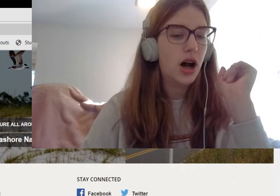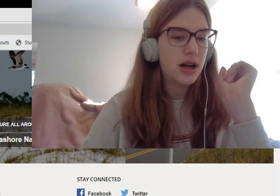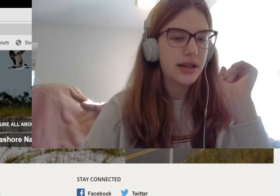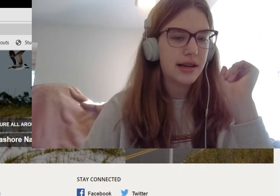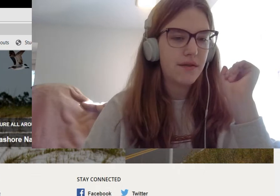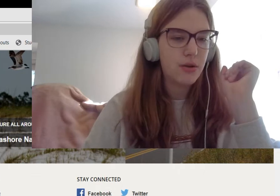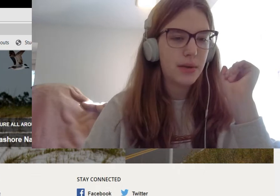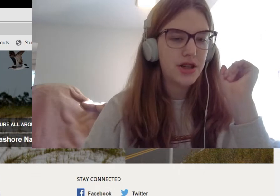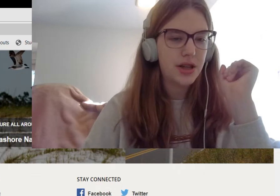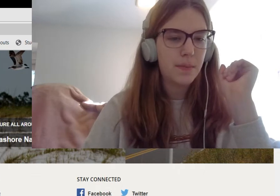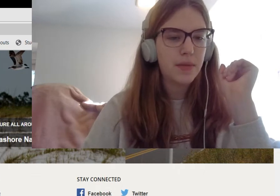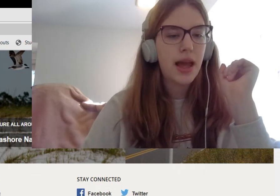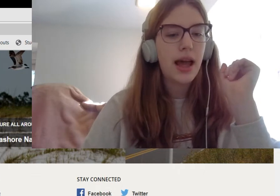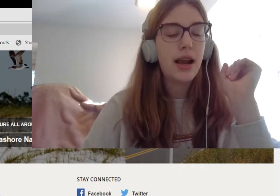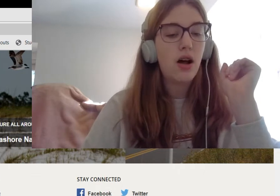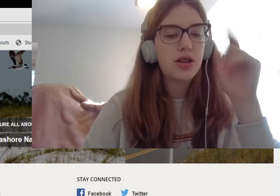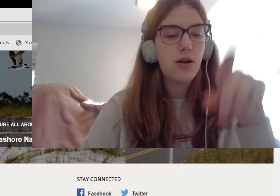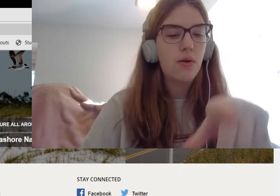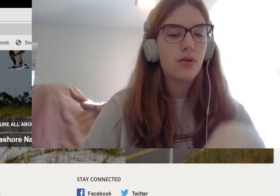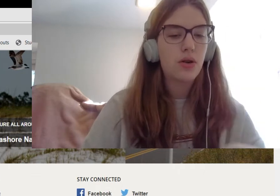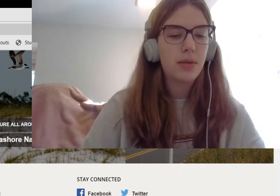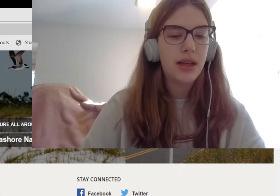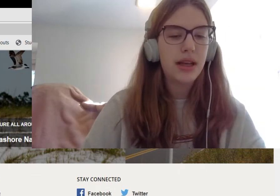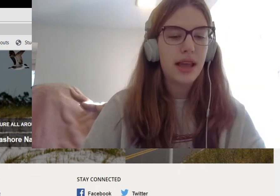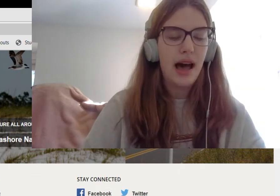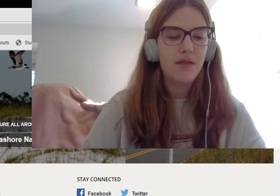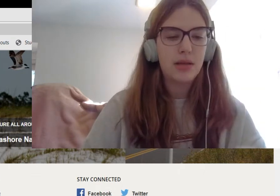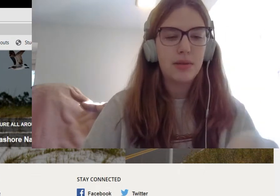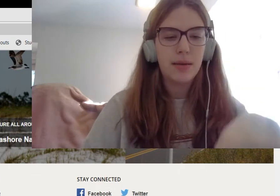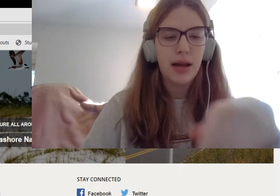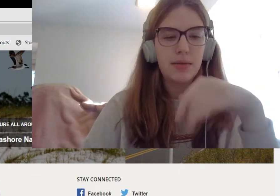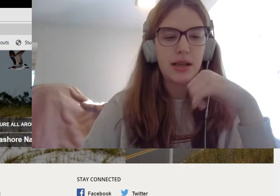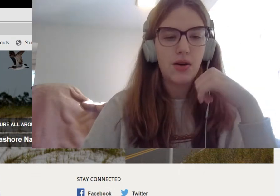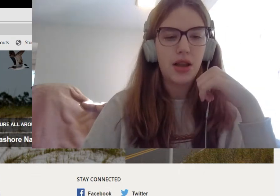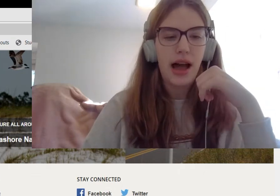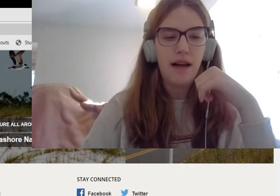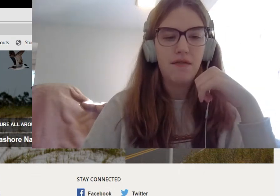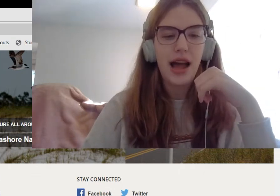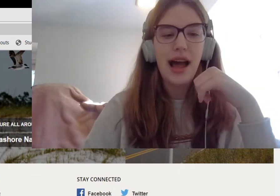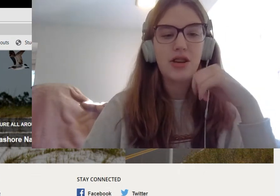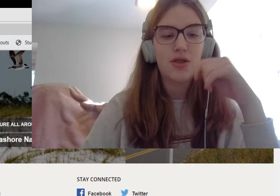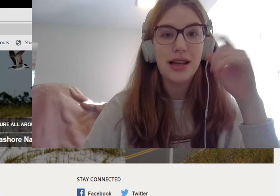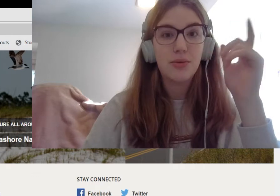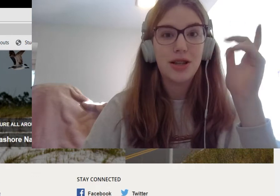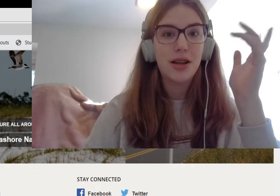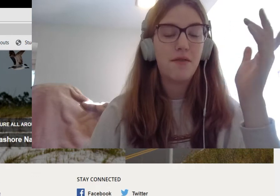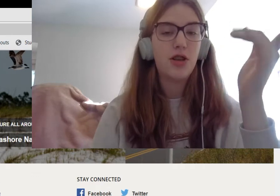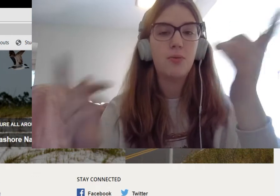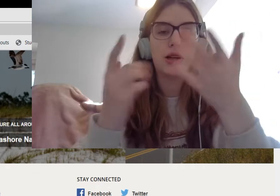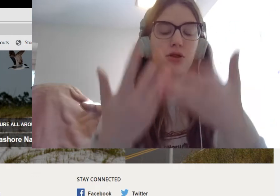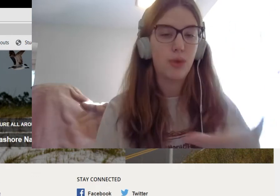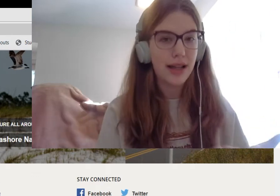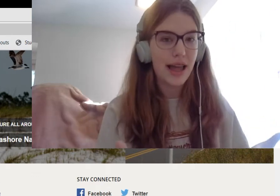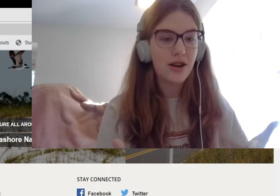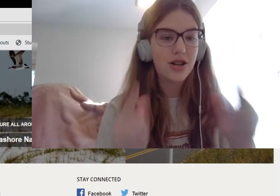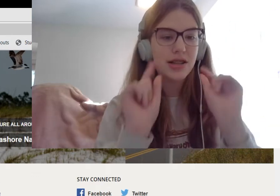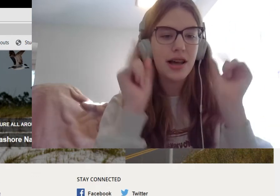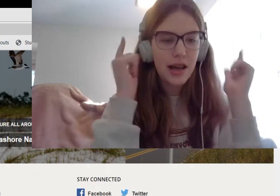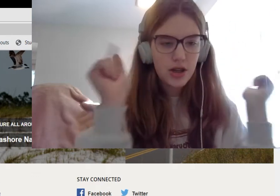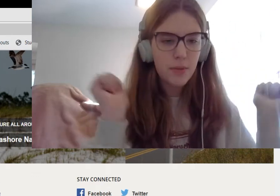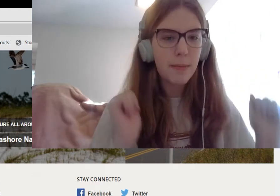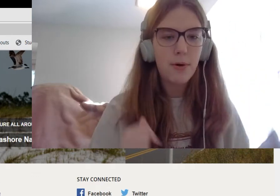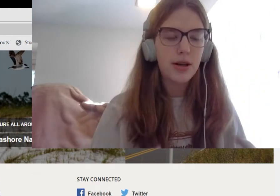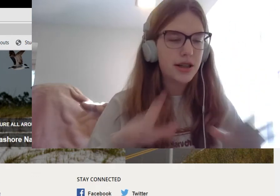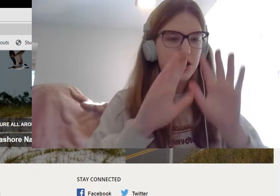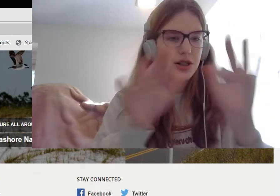that also has the contact information. And also normally they have this, but sometimes they don't. They'll have the address, which if you want to write letters,